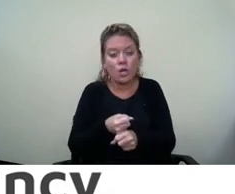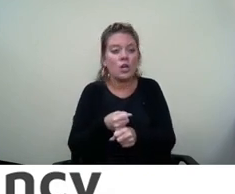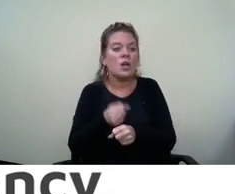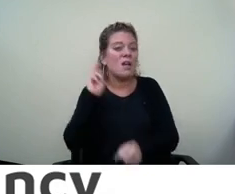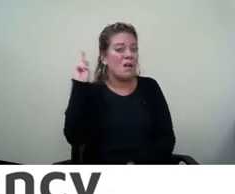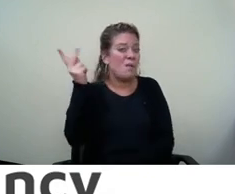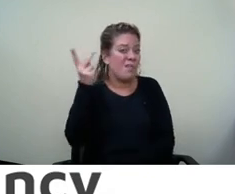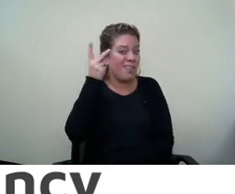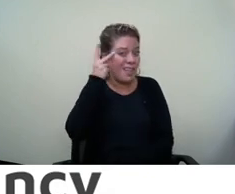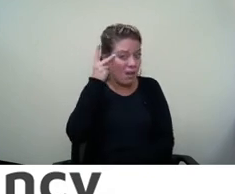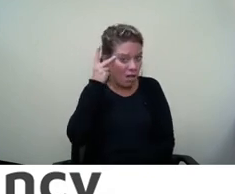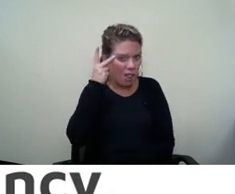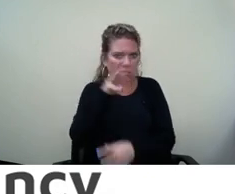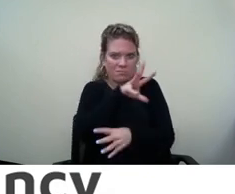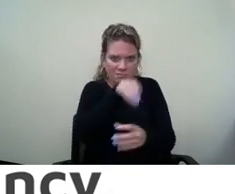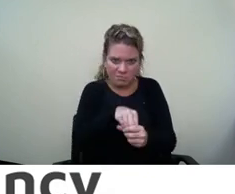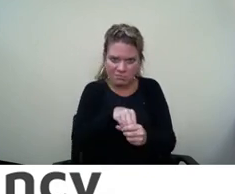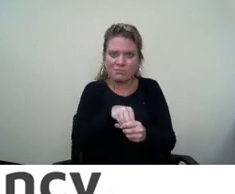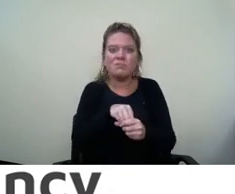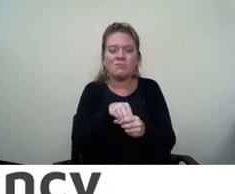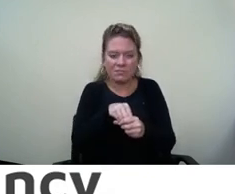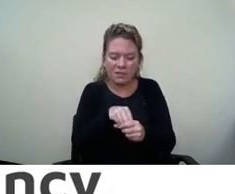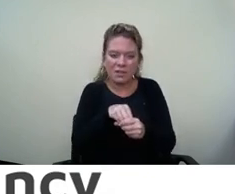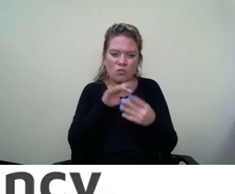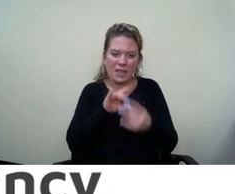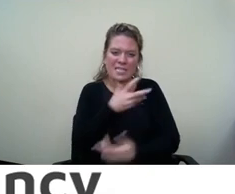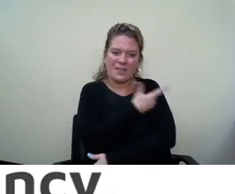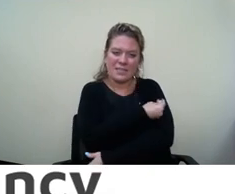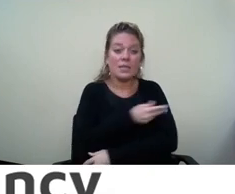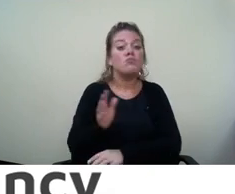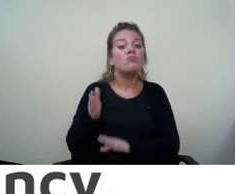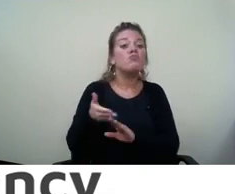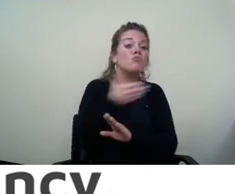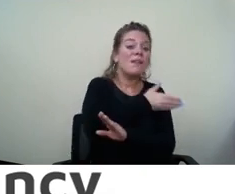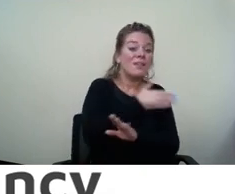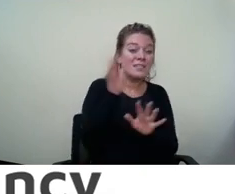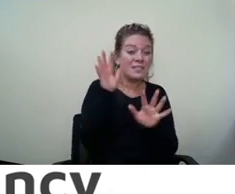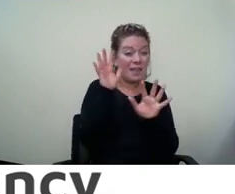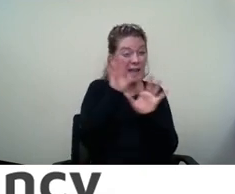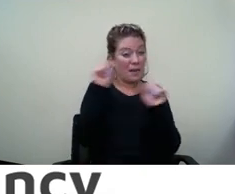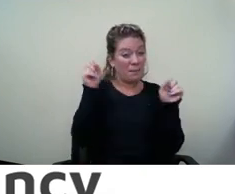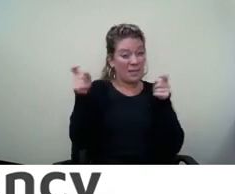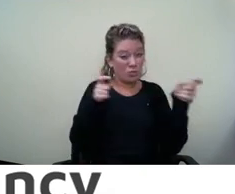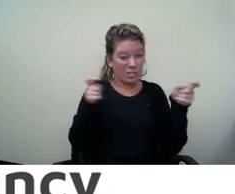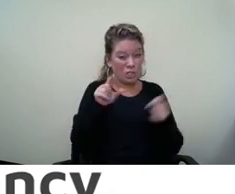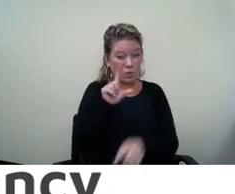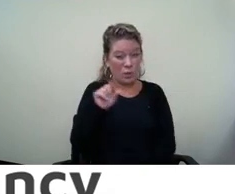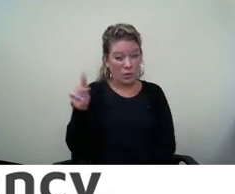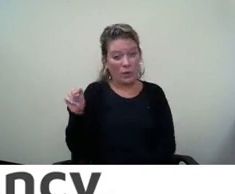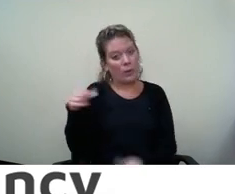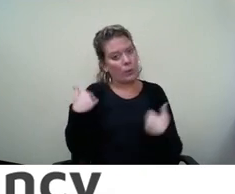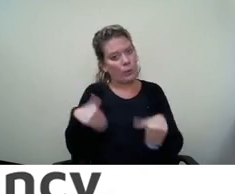the vaccine. Previous administration throughout 2020, they did a really good job of confusing